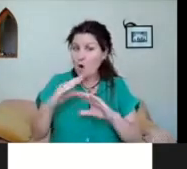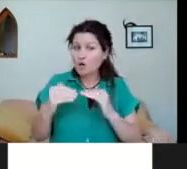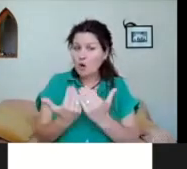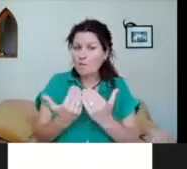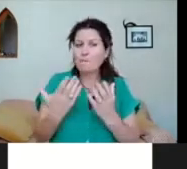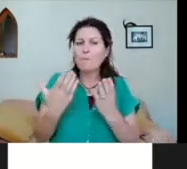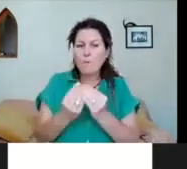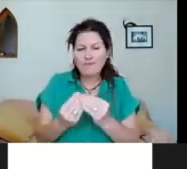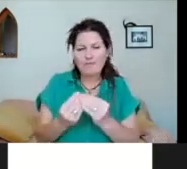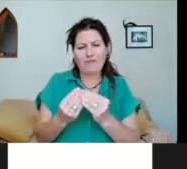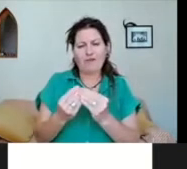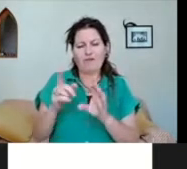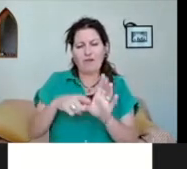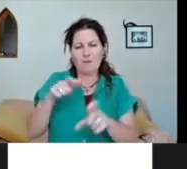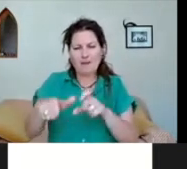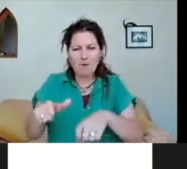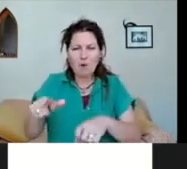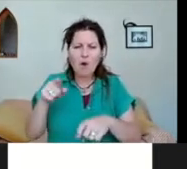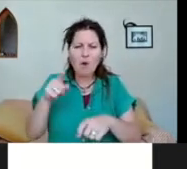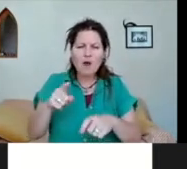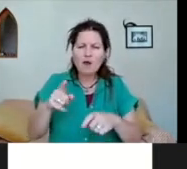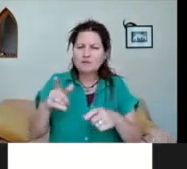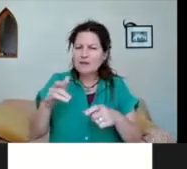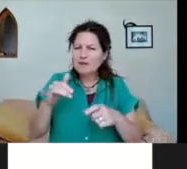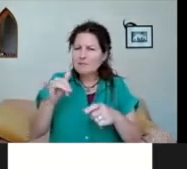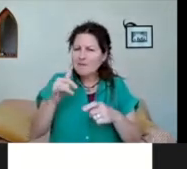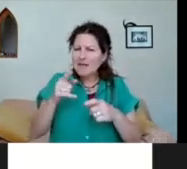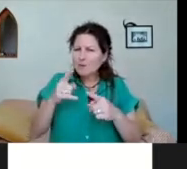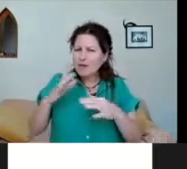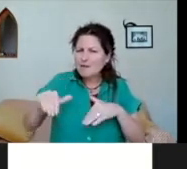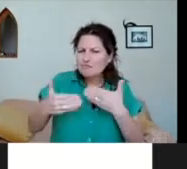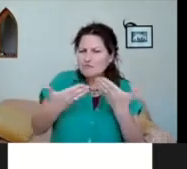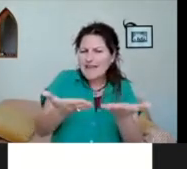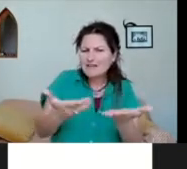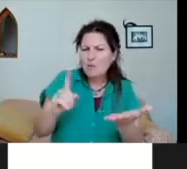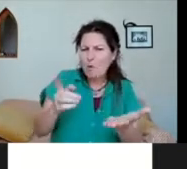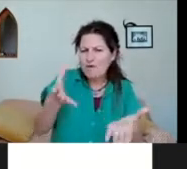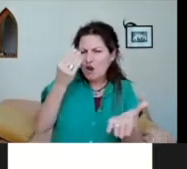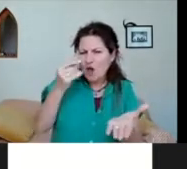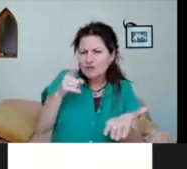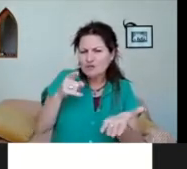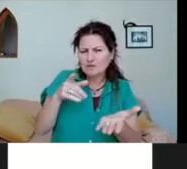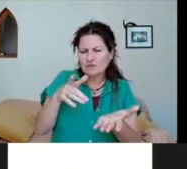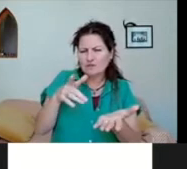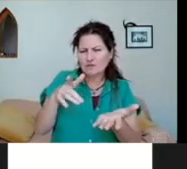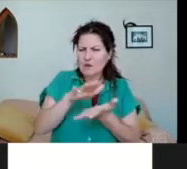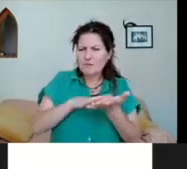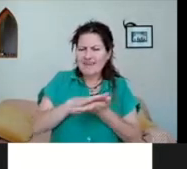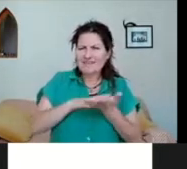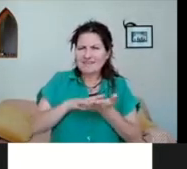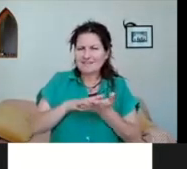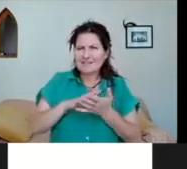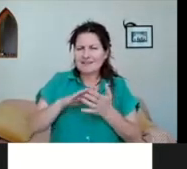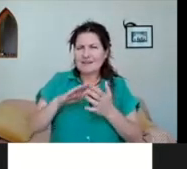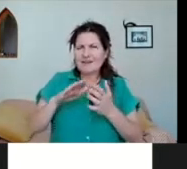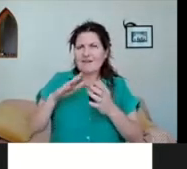in the actual presentation, just like presenting what we learned rather than actually delivering the workshop. It